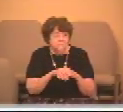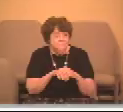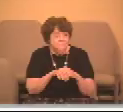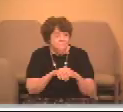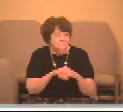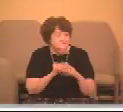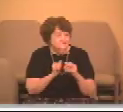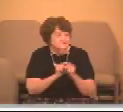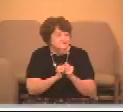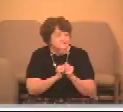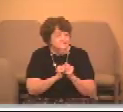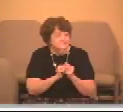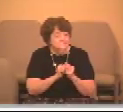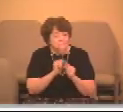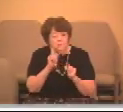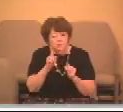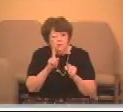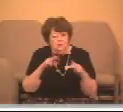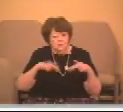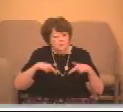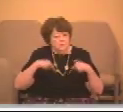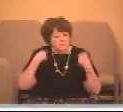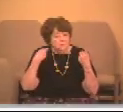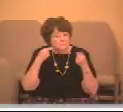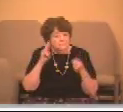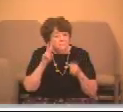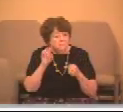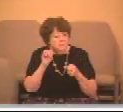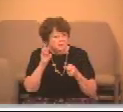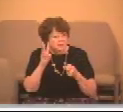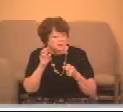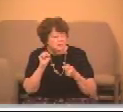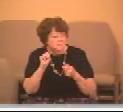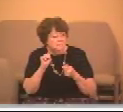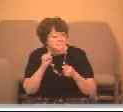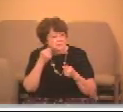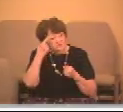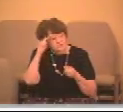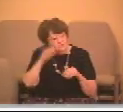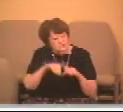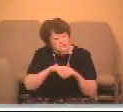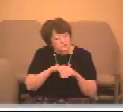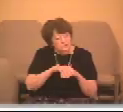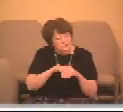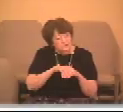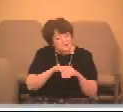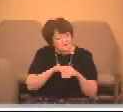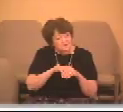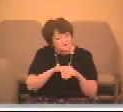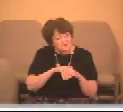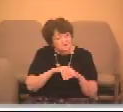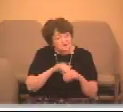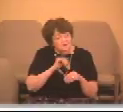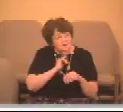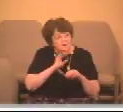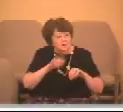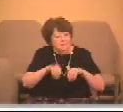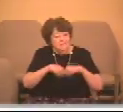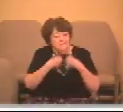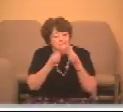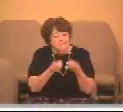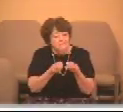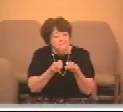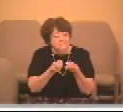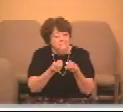vows. For the wedding piece, I usually take couples through 3 to 4 sessions